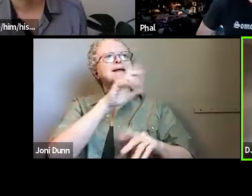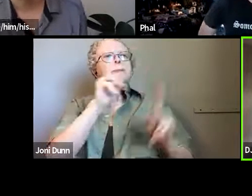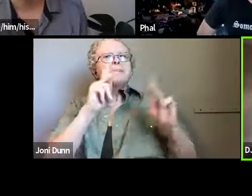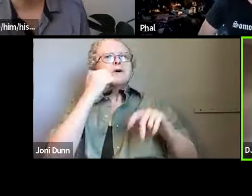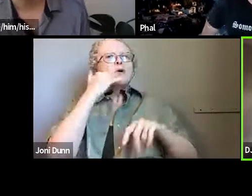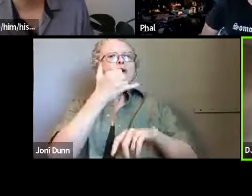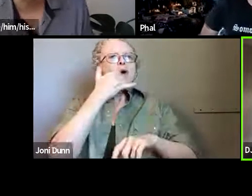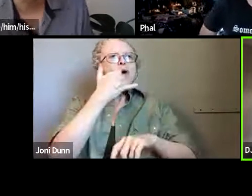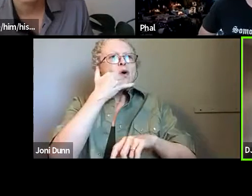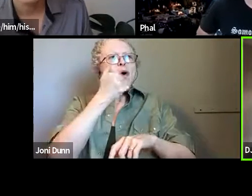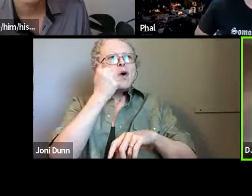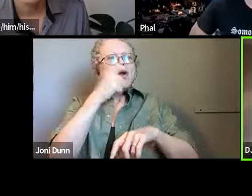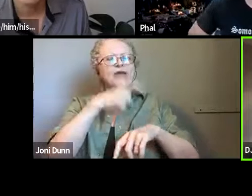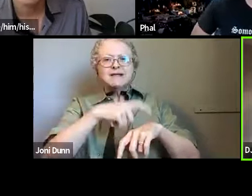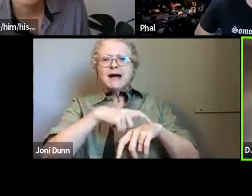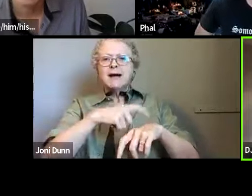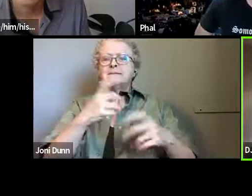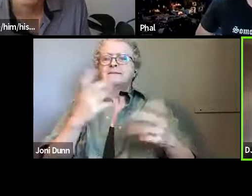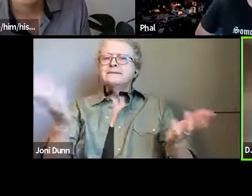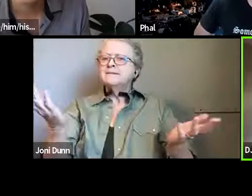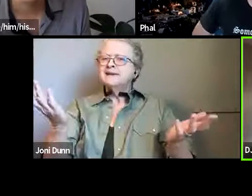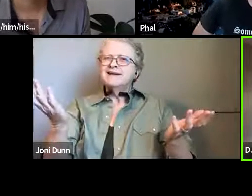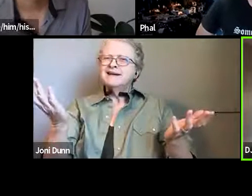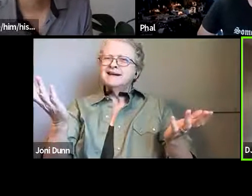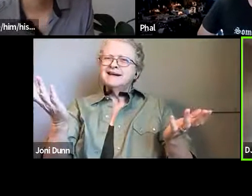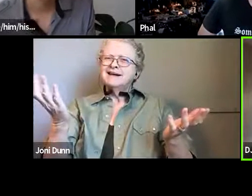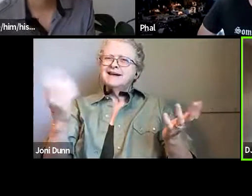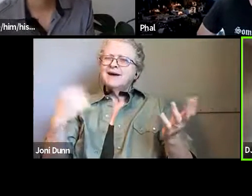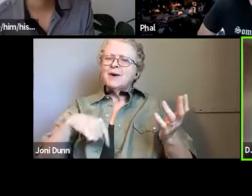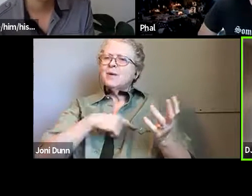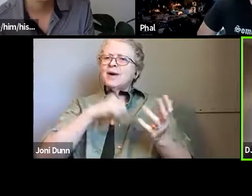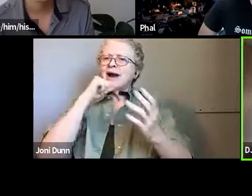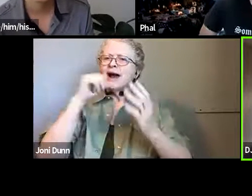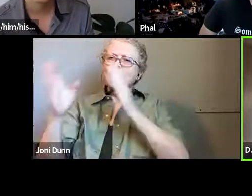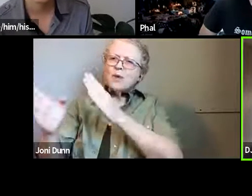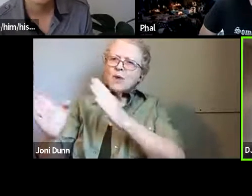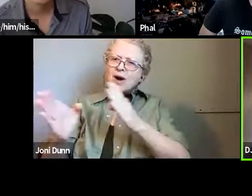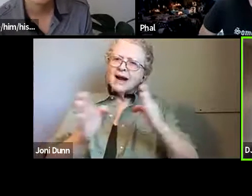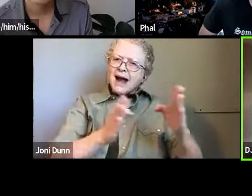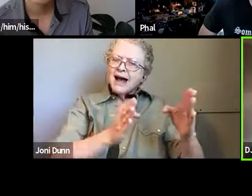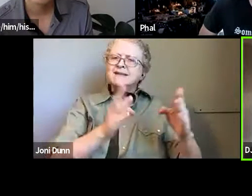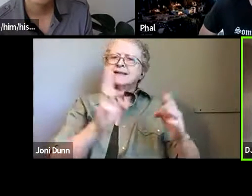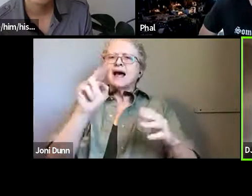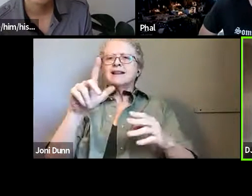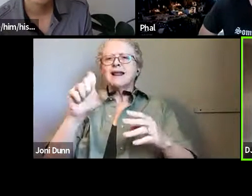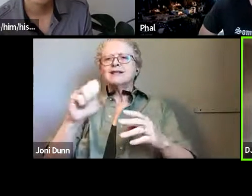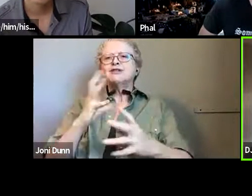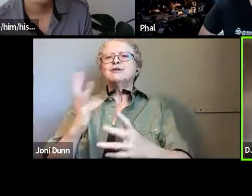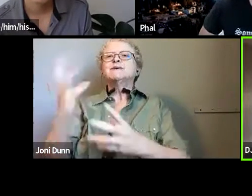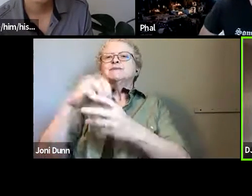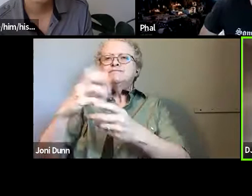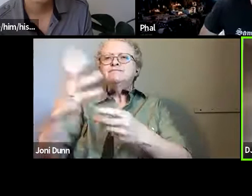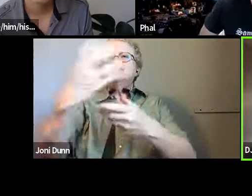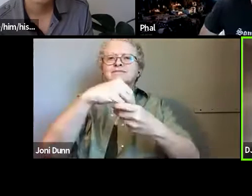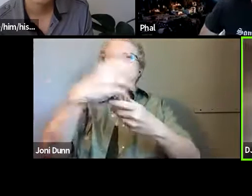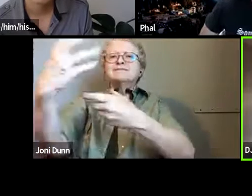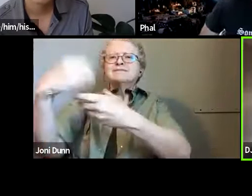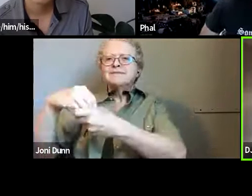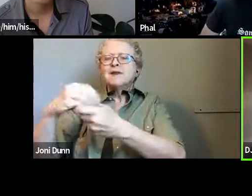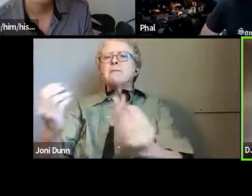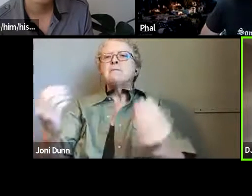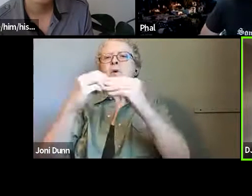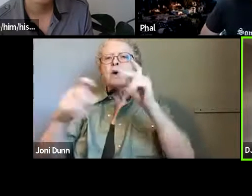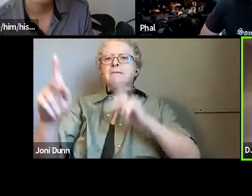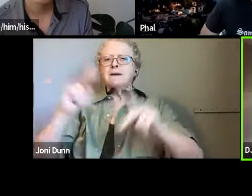organizer, I have always learned that you're not organizing unless you organize more people into the movement. And it's about collectivity and collectivism, hence our